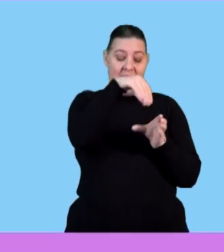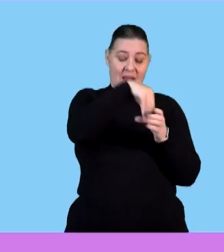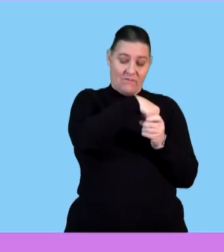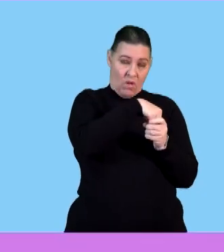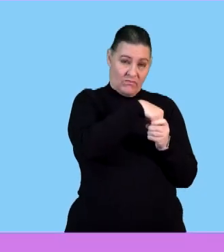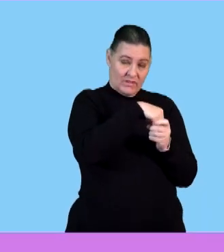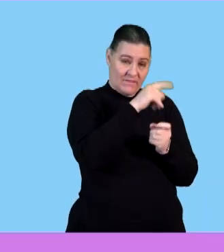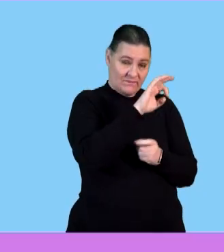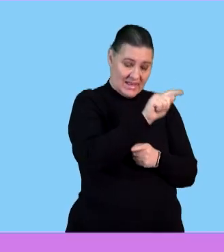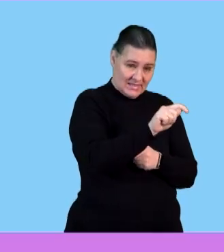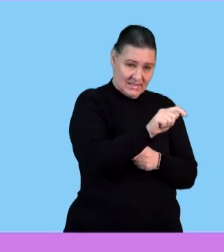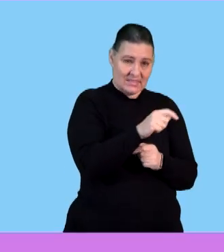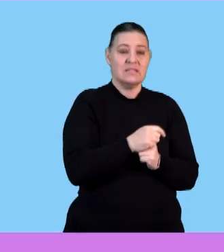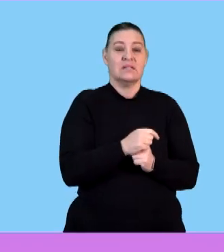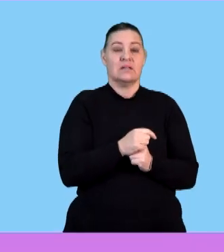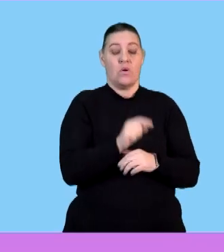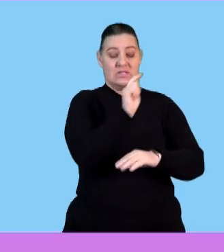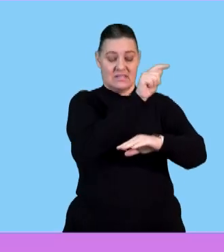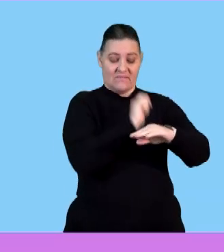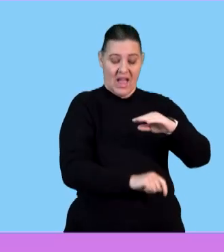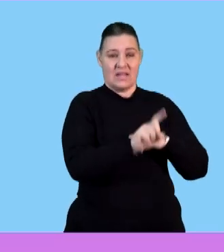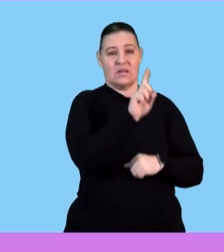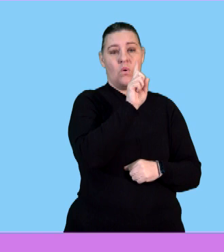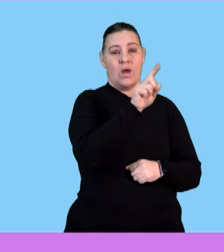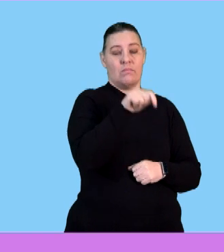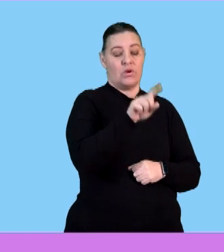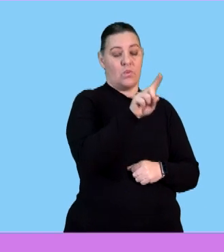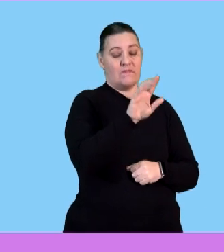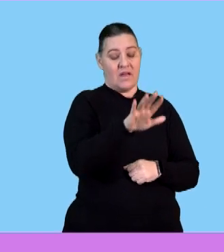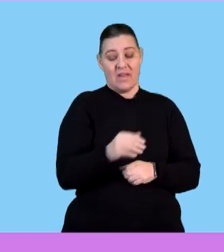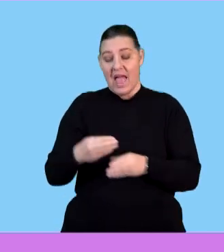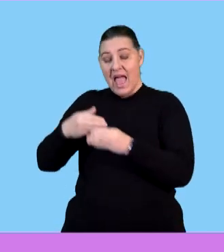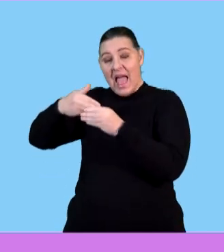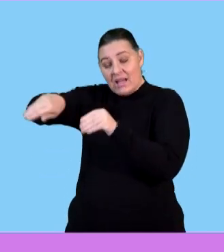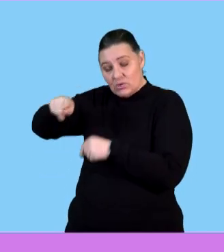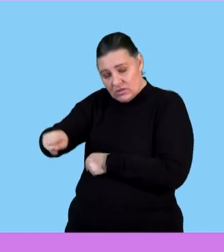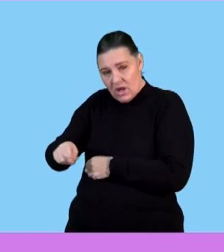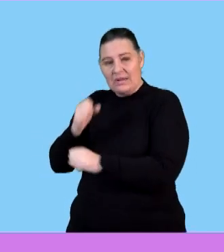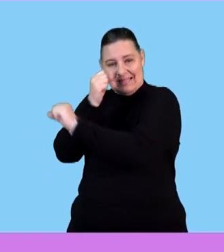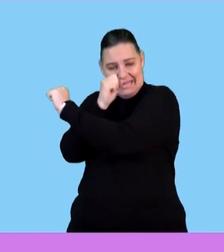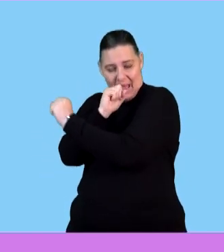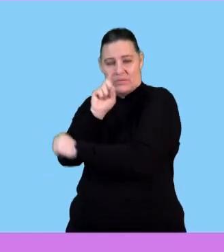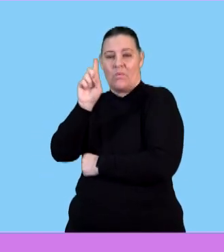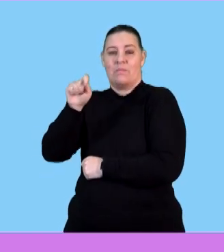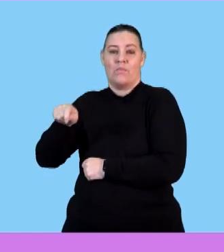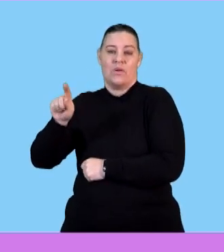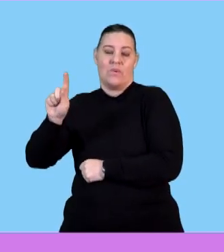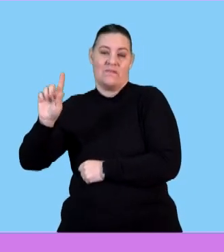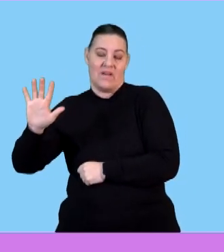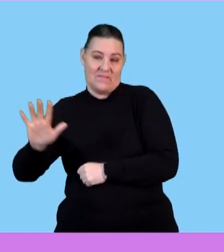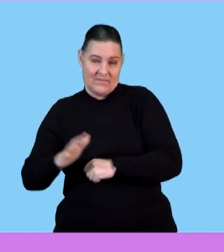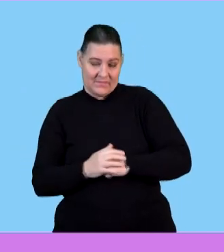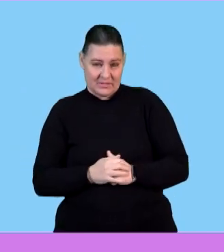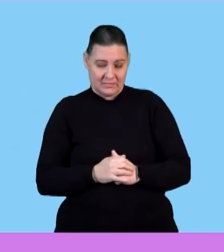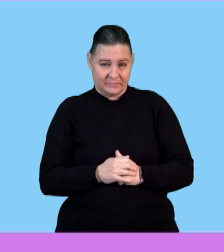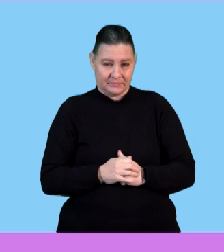Including VAT, we divide by 1,15. Excluding VAT, we times by 1,15. Let's see what else